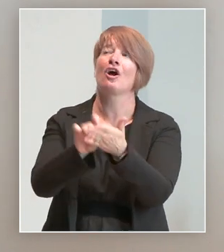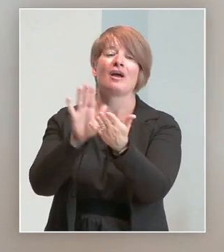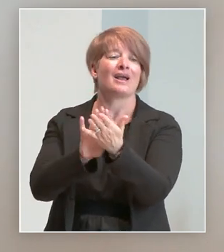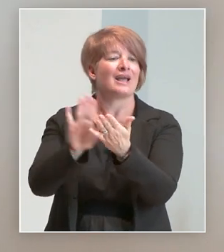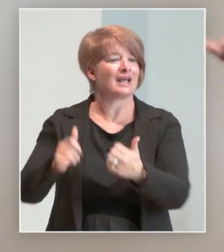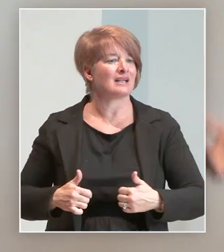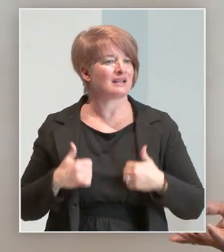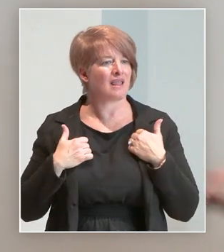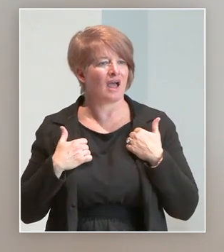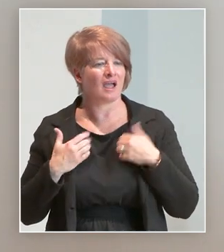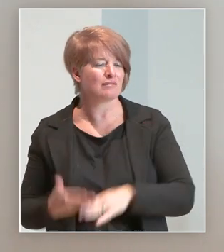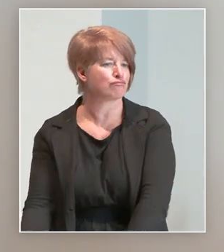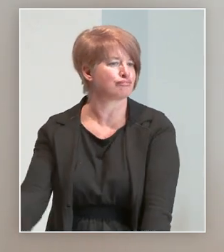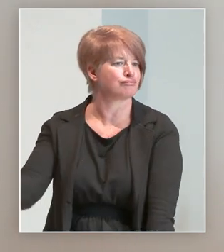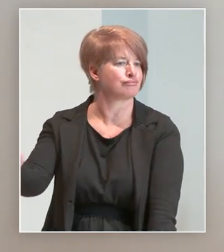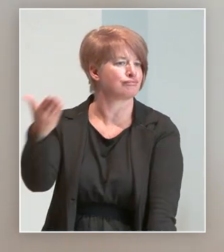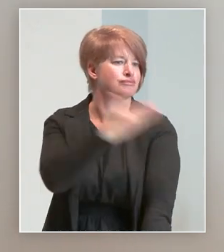his life better than before.